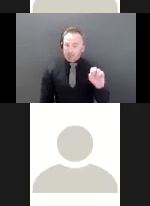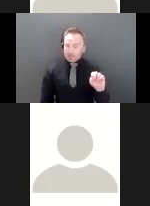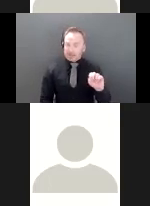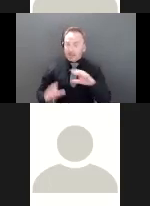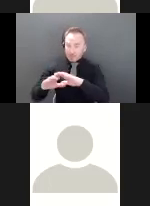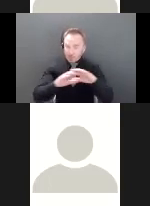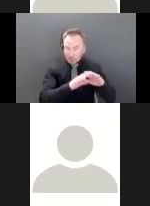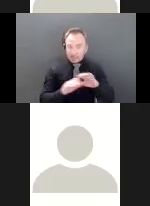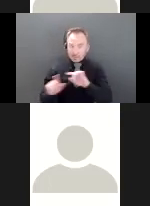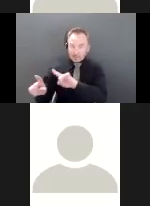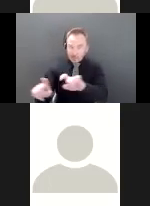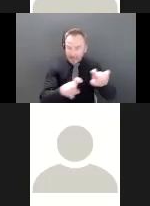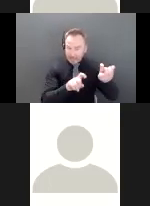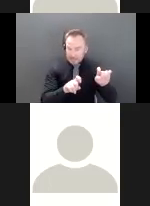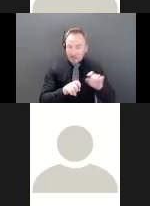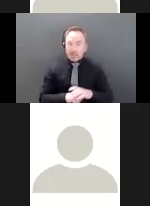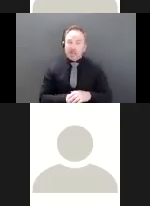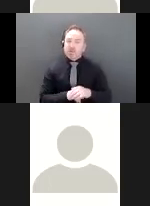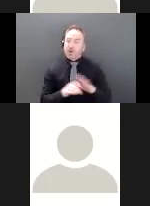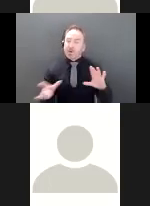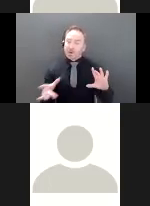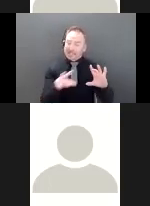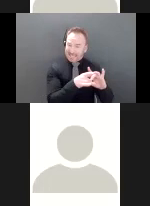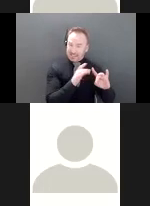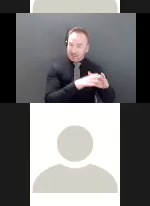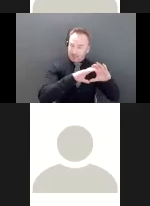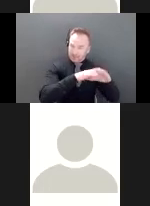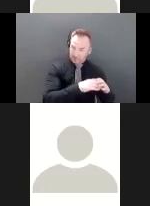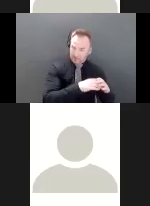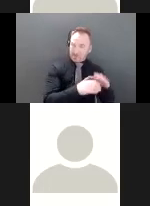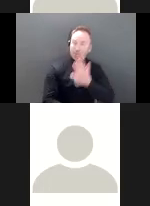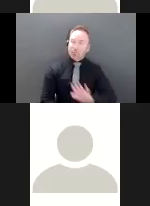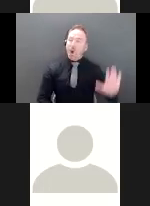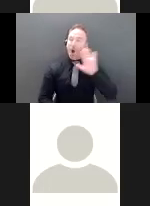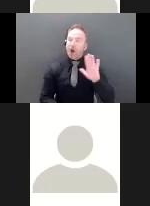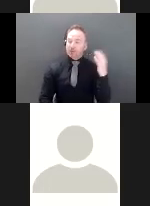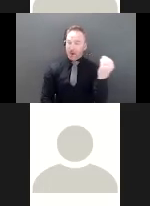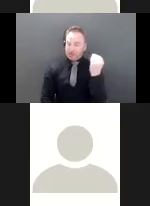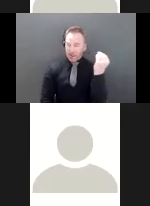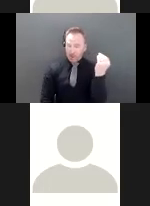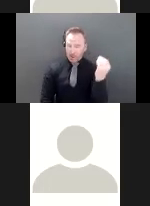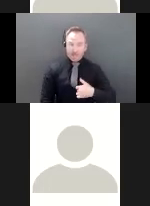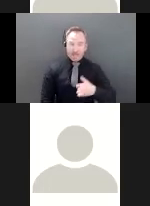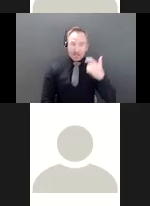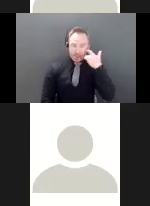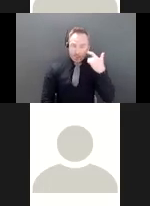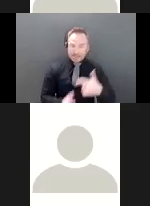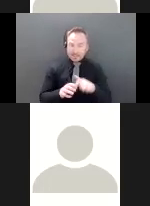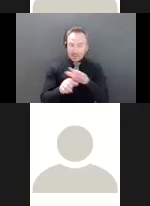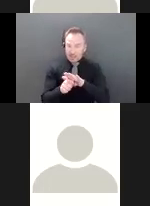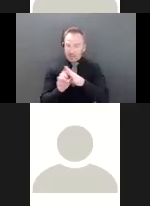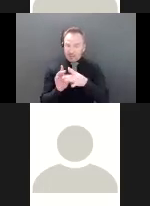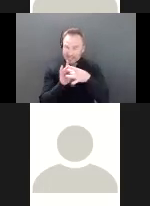connected with an elder abuse network. Those are across Ontario. You can see the locations on the Elder Abuse Prevention